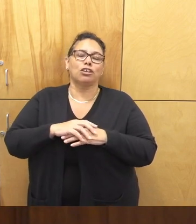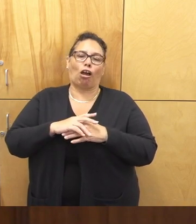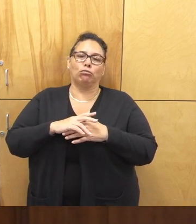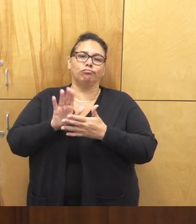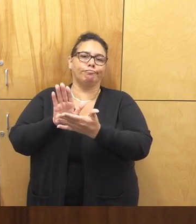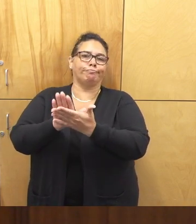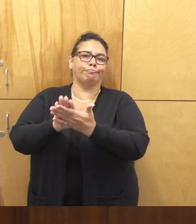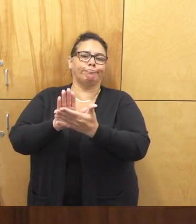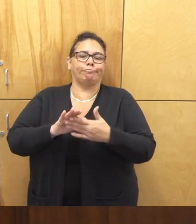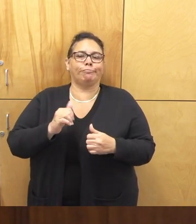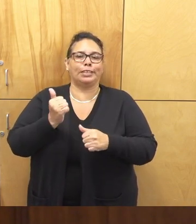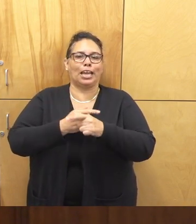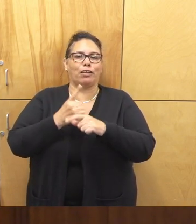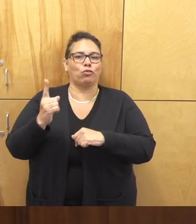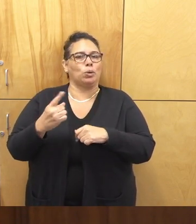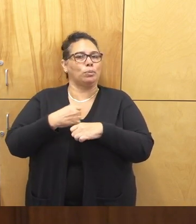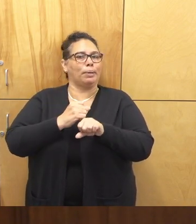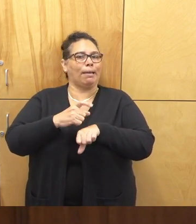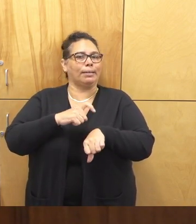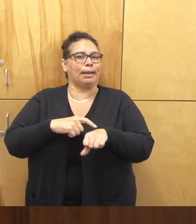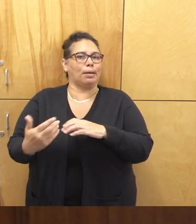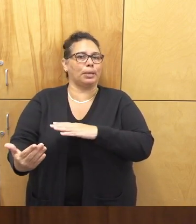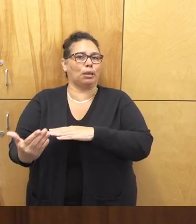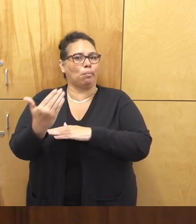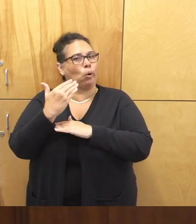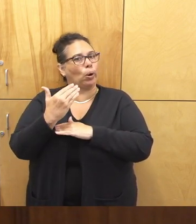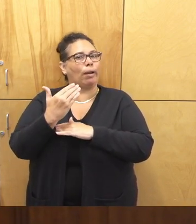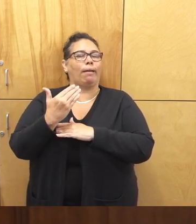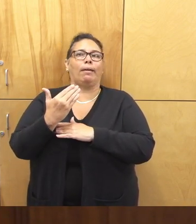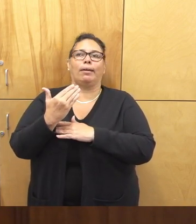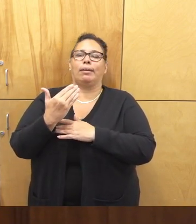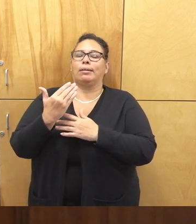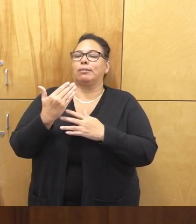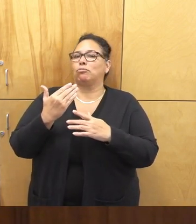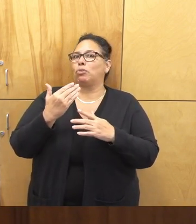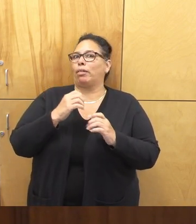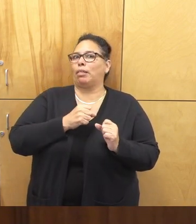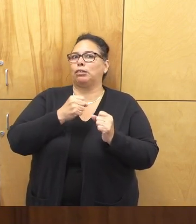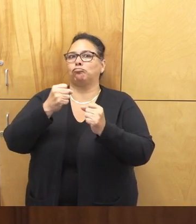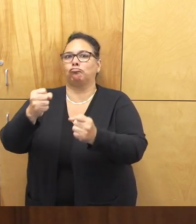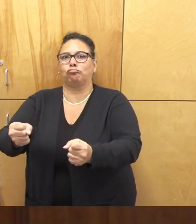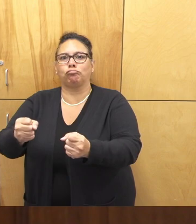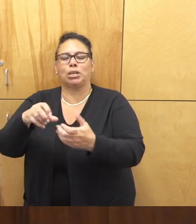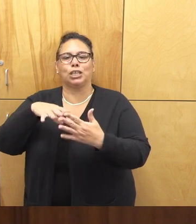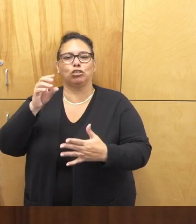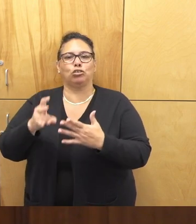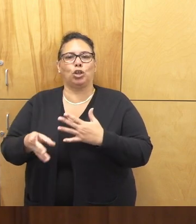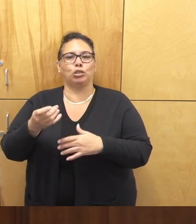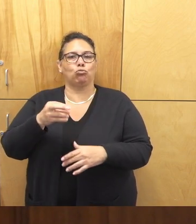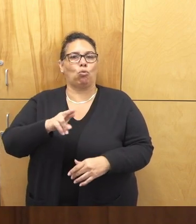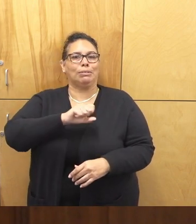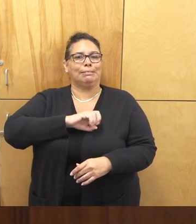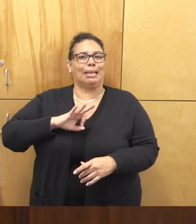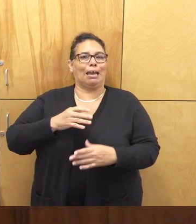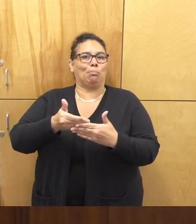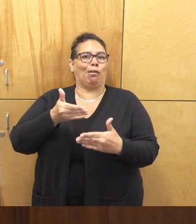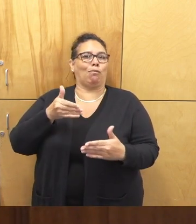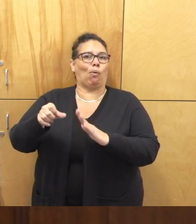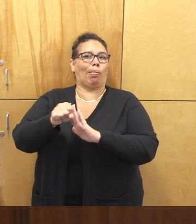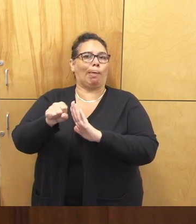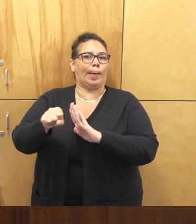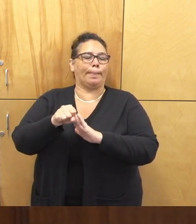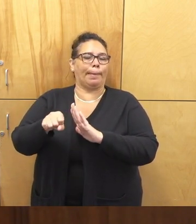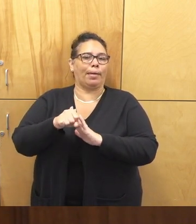made some time in the morning while they're either dropping off students and or staff right before the bell